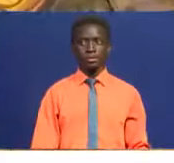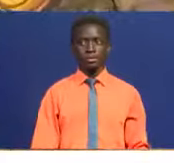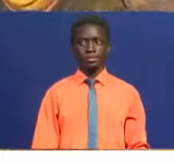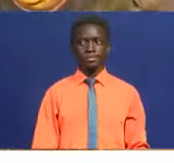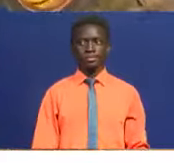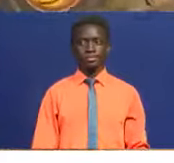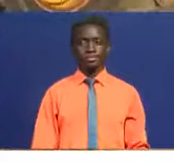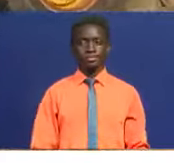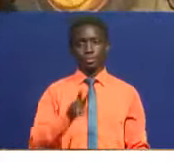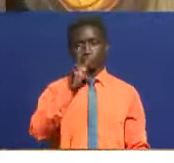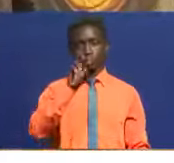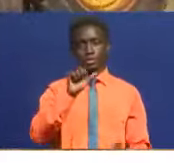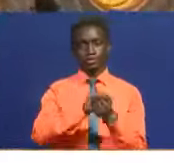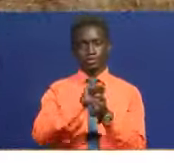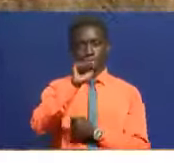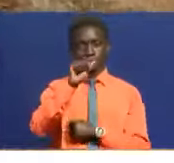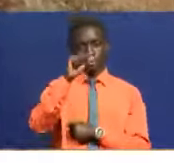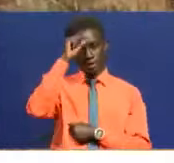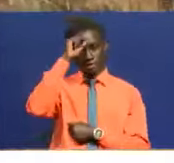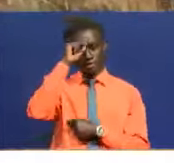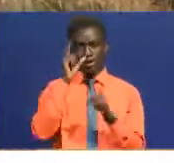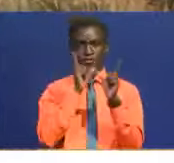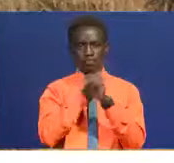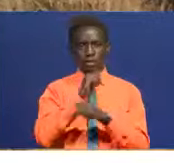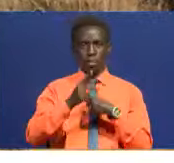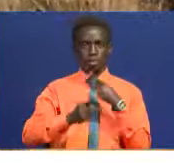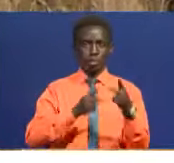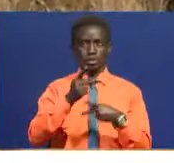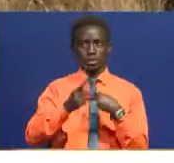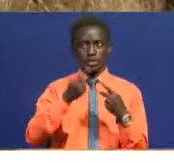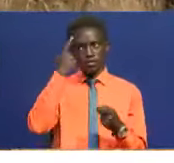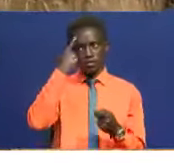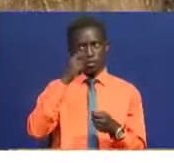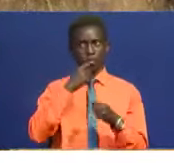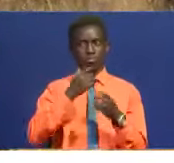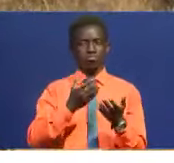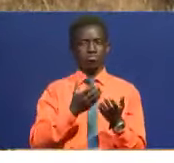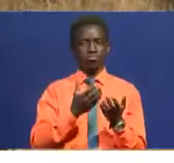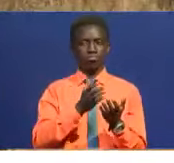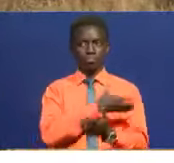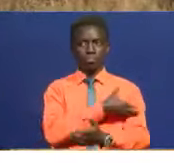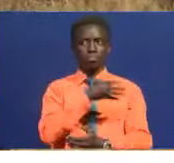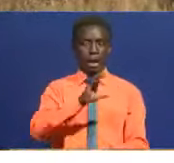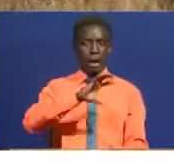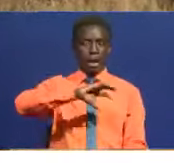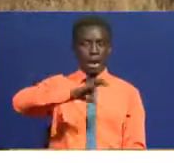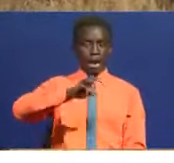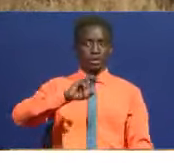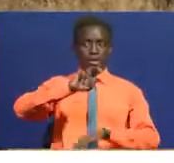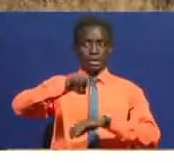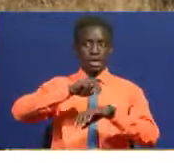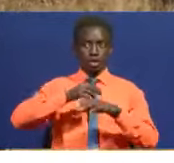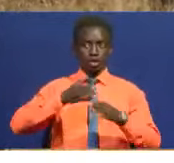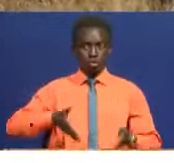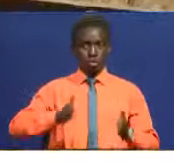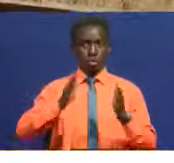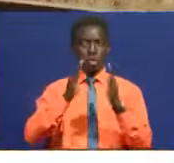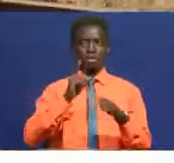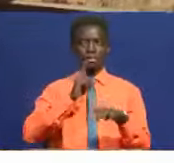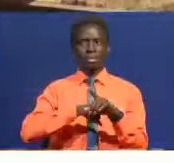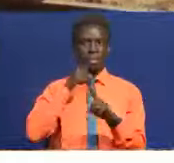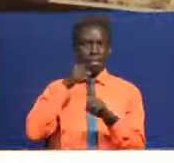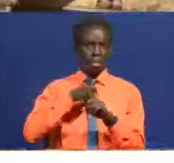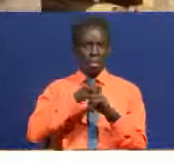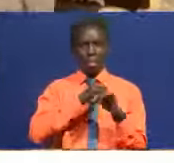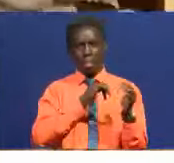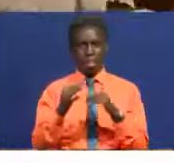In 2015, the government completed the process of designating county and national roads after years of protracted battles with the Council